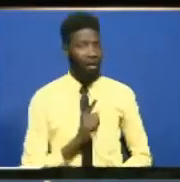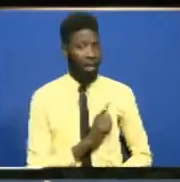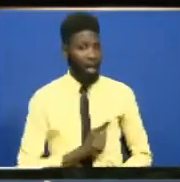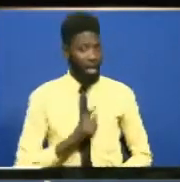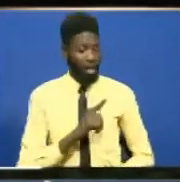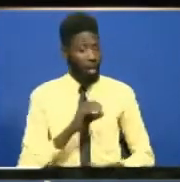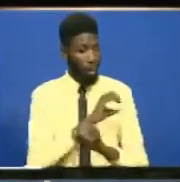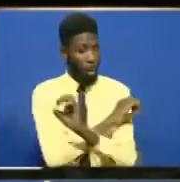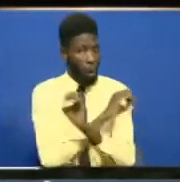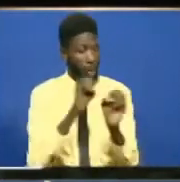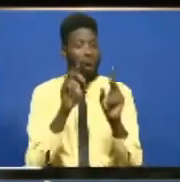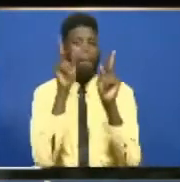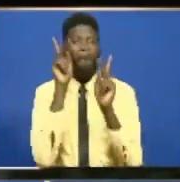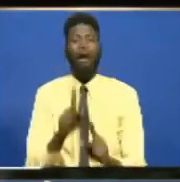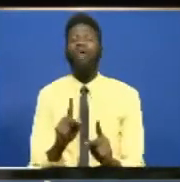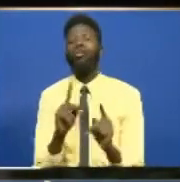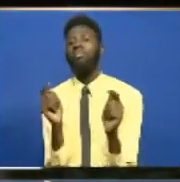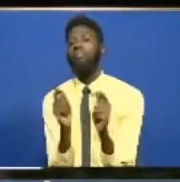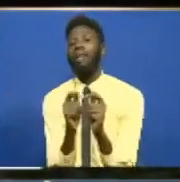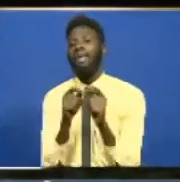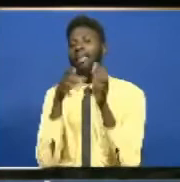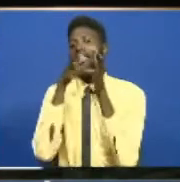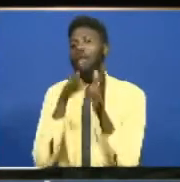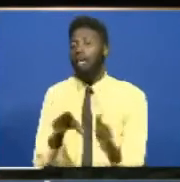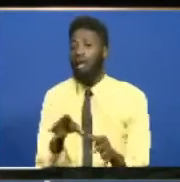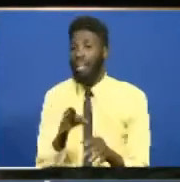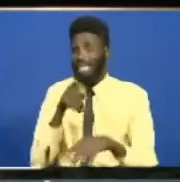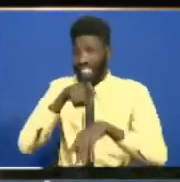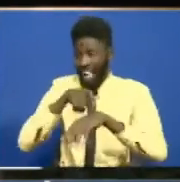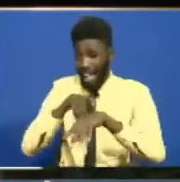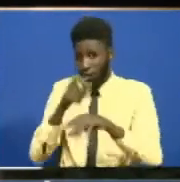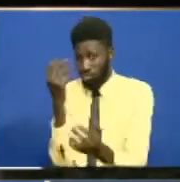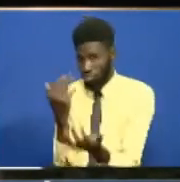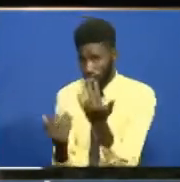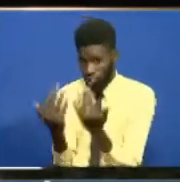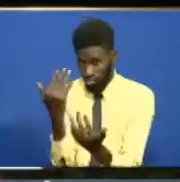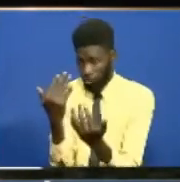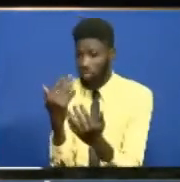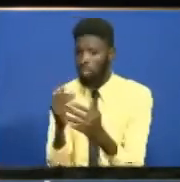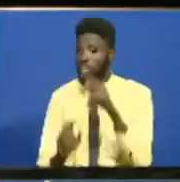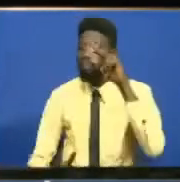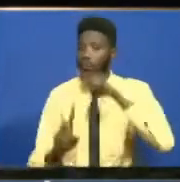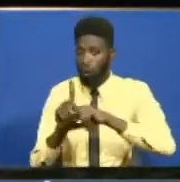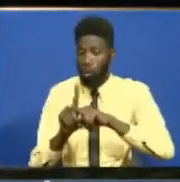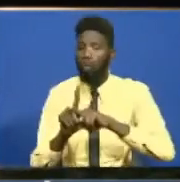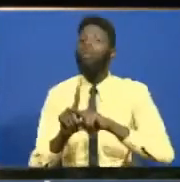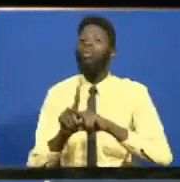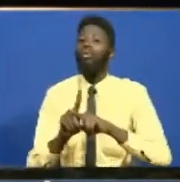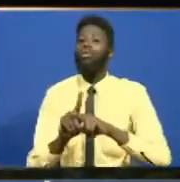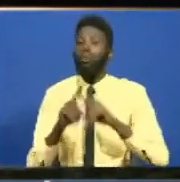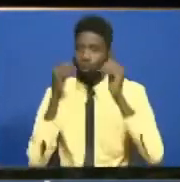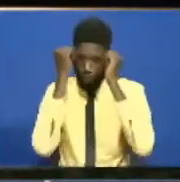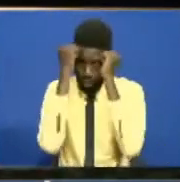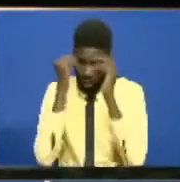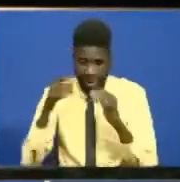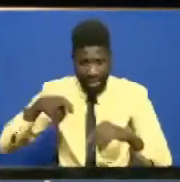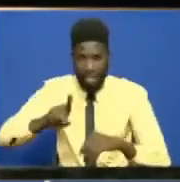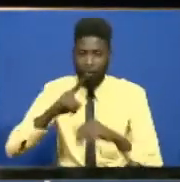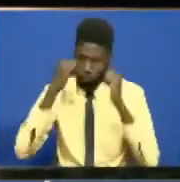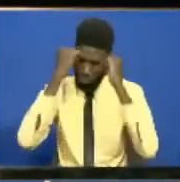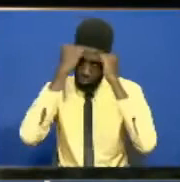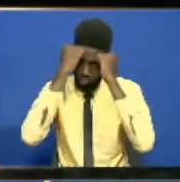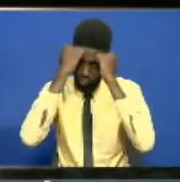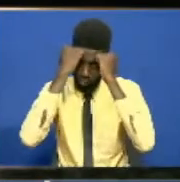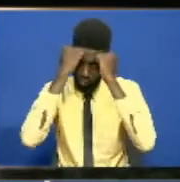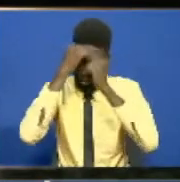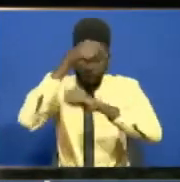Sababu wakati hiyo moto ilikuwa inachomeka, watoto walikuwa wanafanya prep, ile prep ya usiku. So far, no